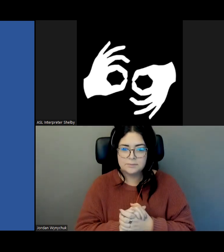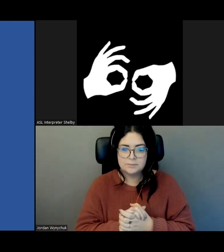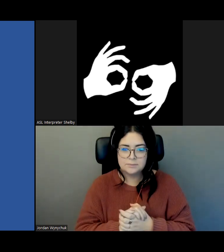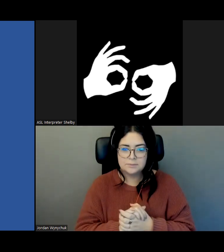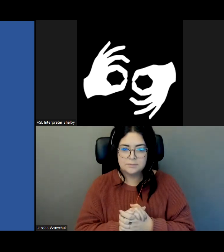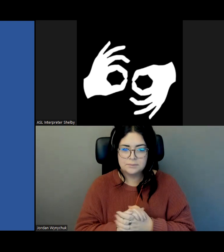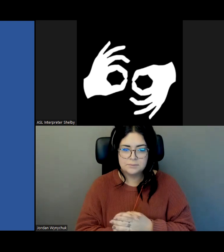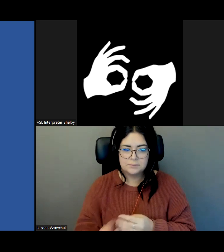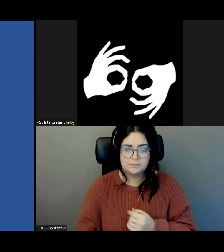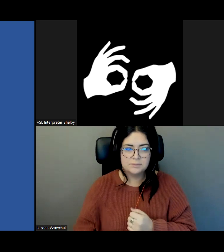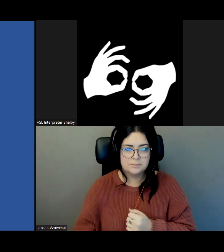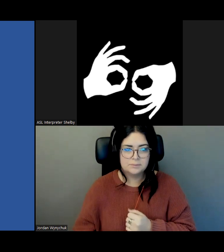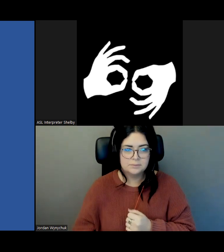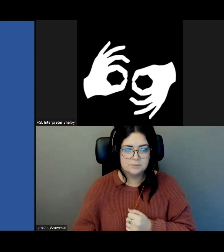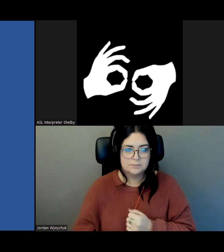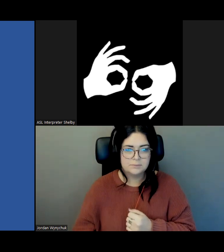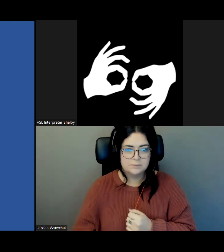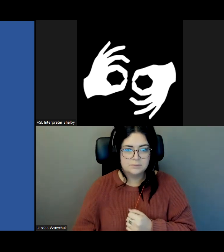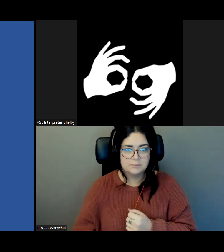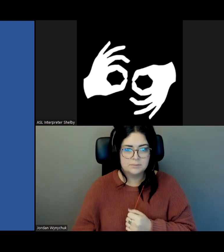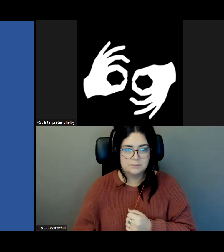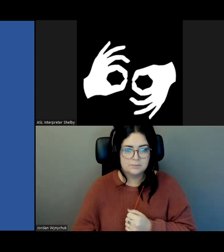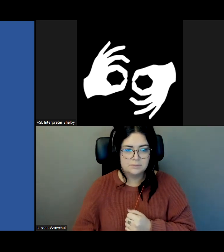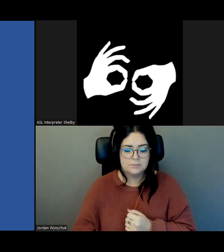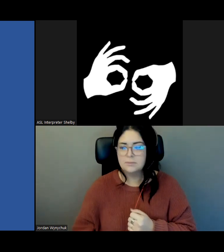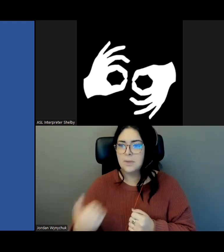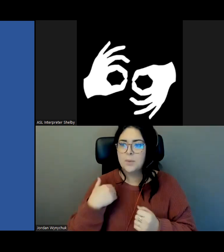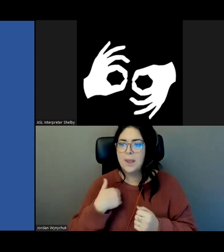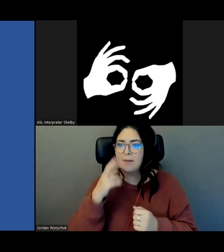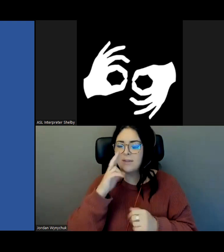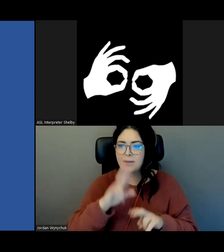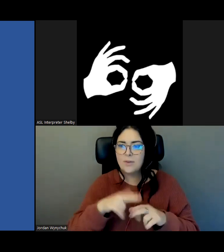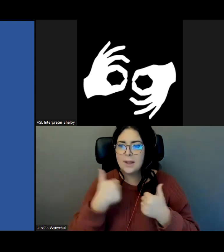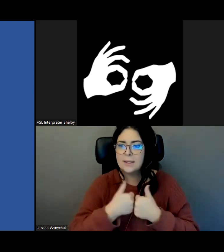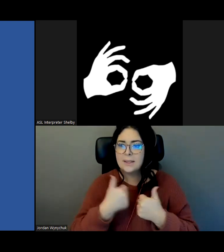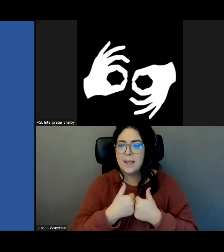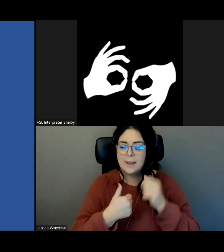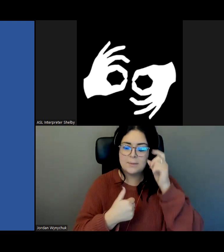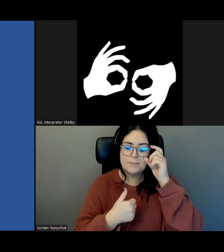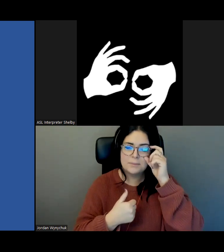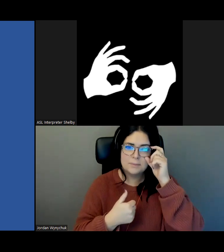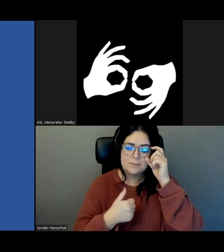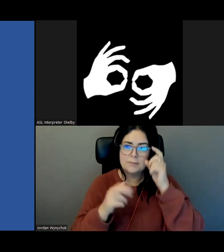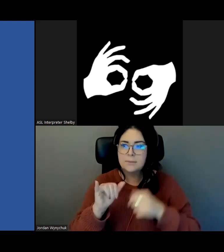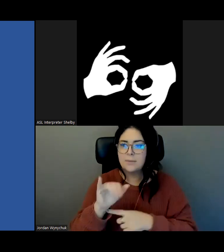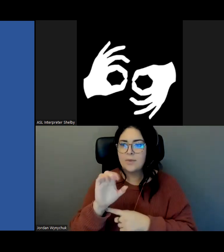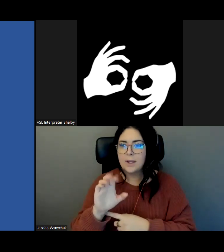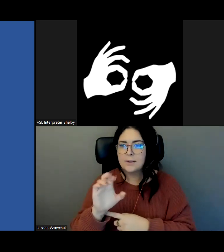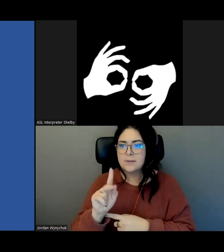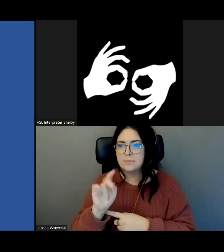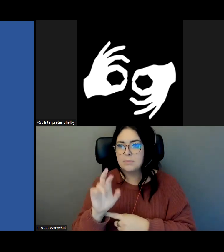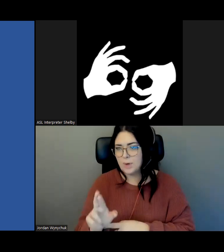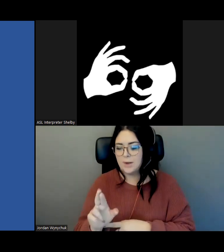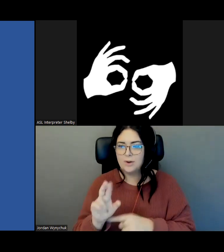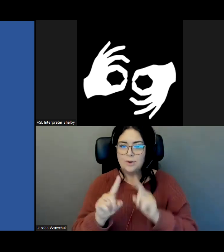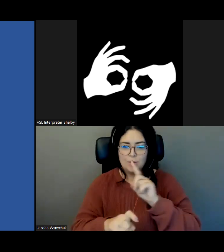We also have these icebreaker questions on the table. So like, for instance, what's your zodiac sign? What's your favorite TV show or